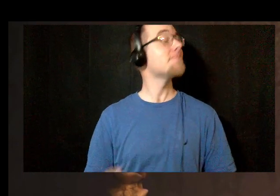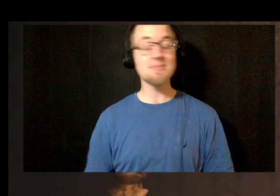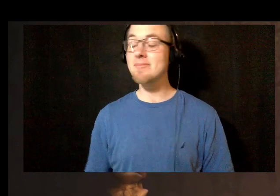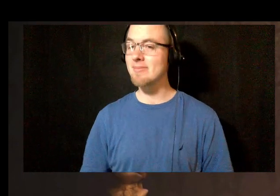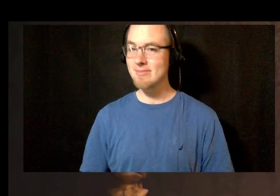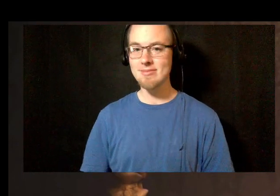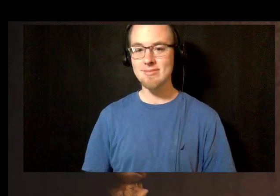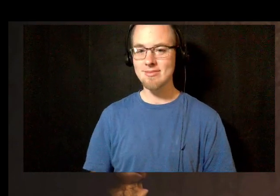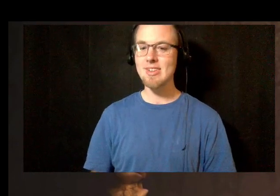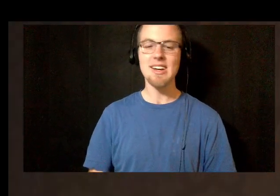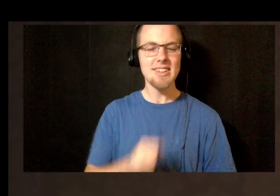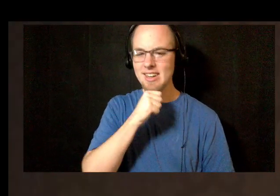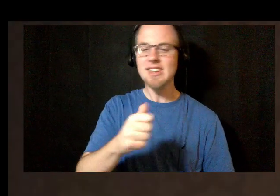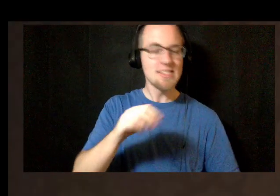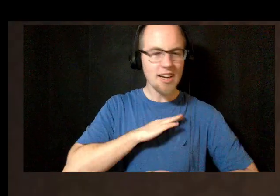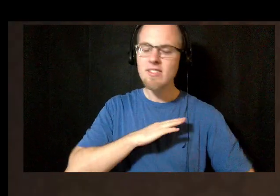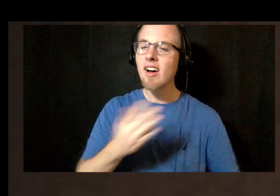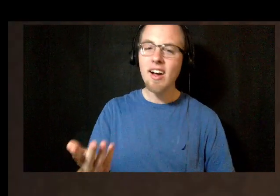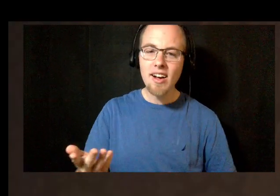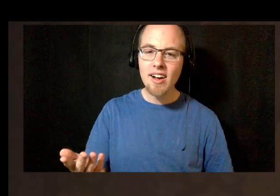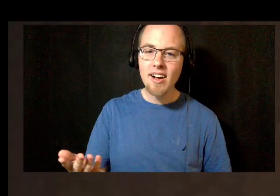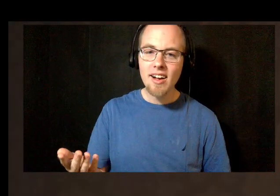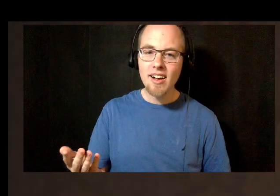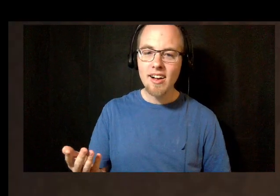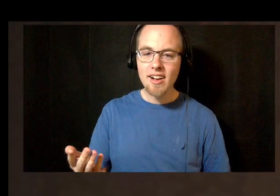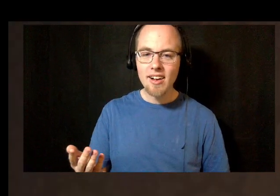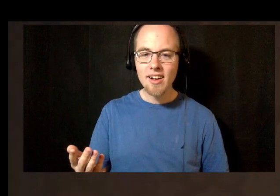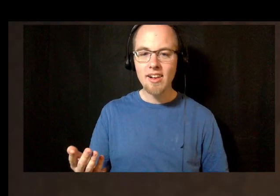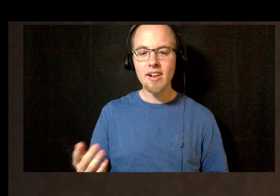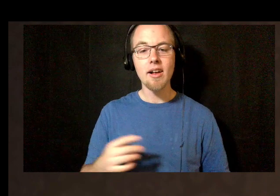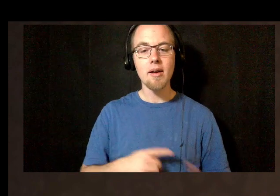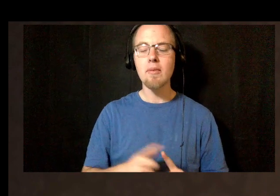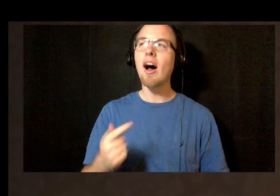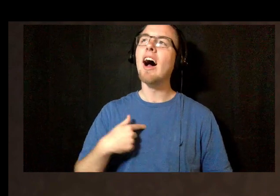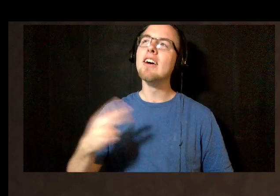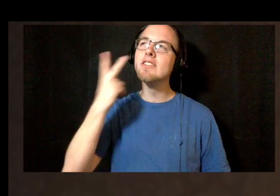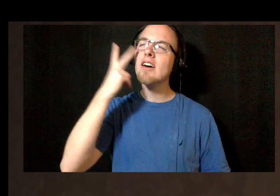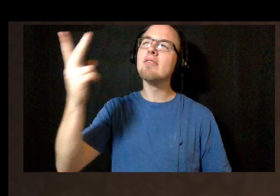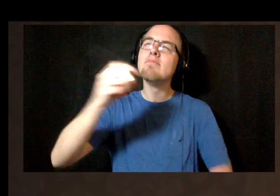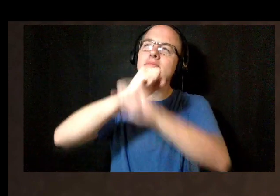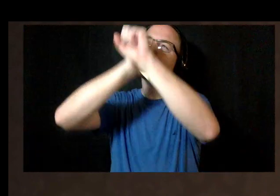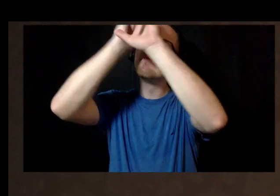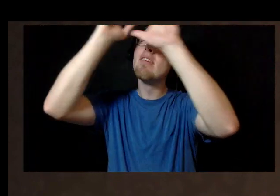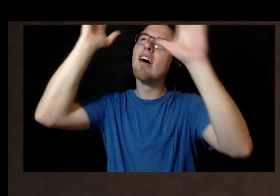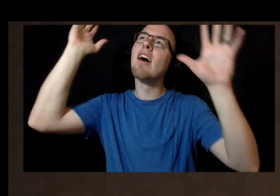It's very unsatisfying, isn't it? But I saw him in my head.